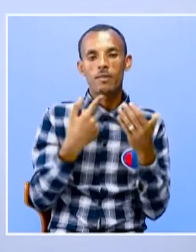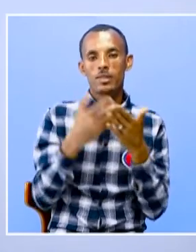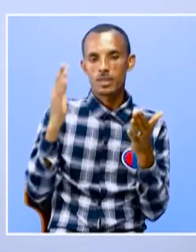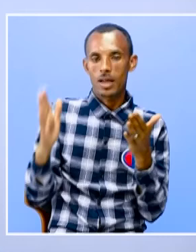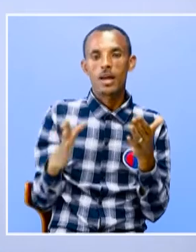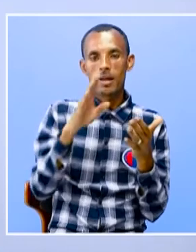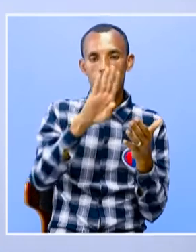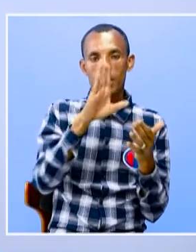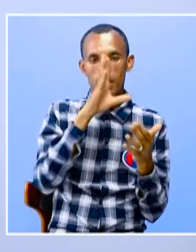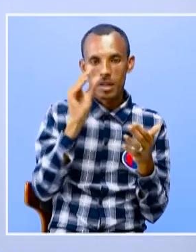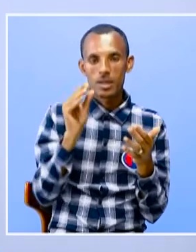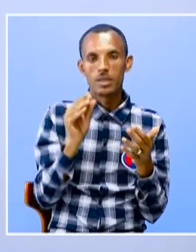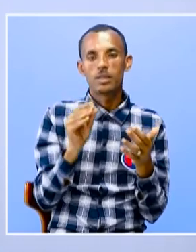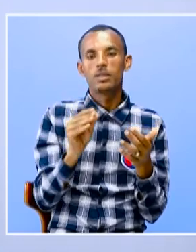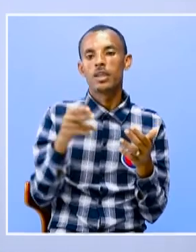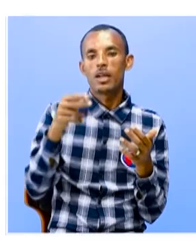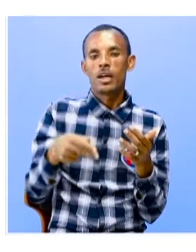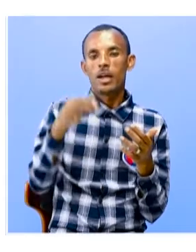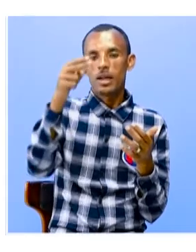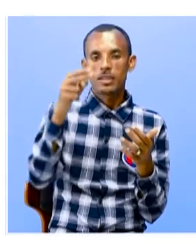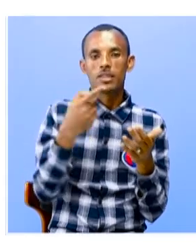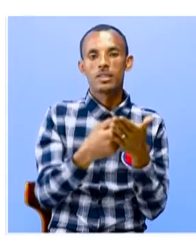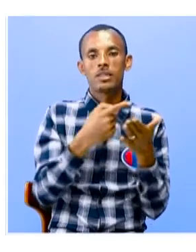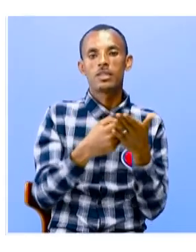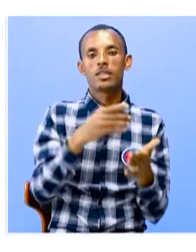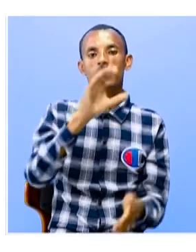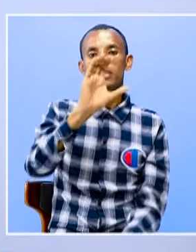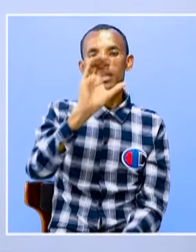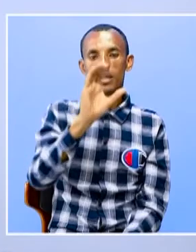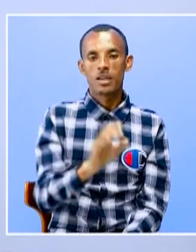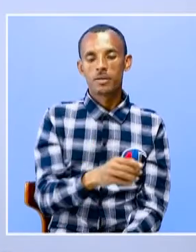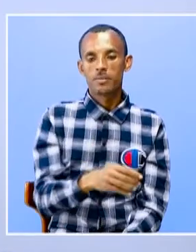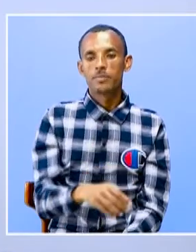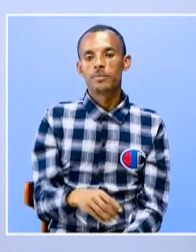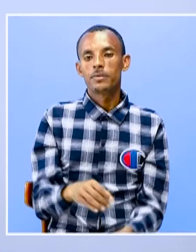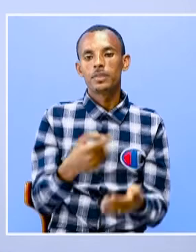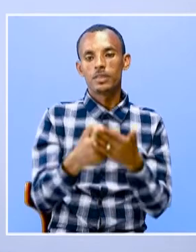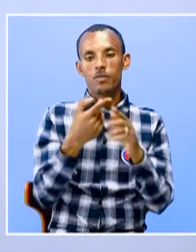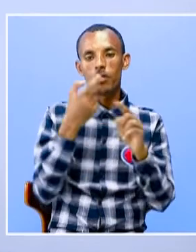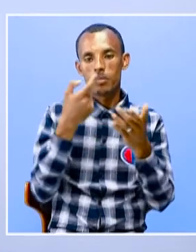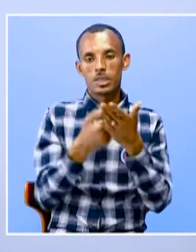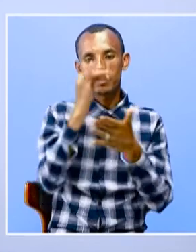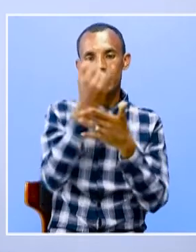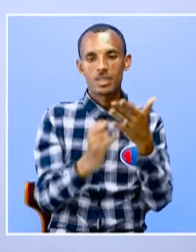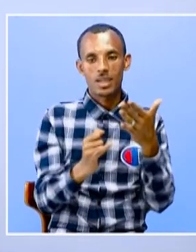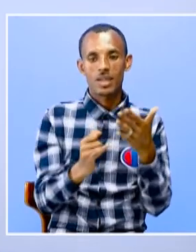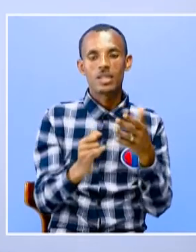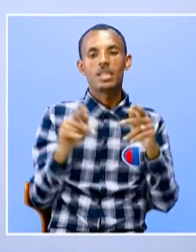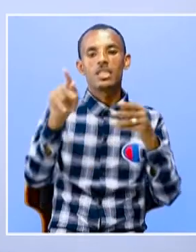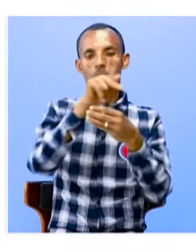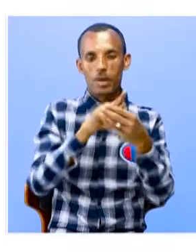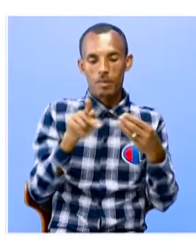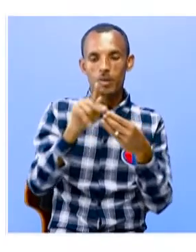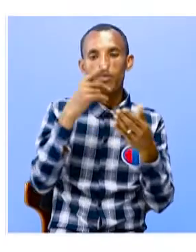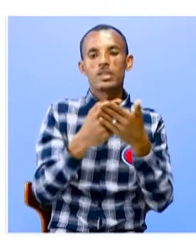B. Let's assume the length of this side to be C. Therefore, from this picture, the perimeter of